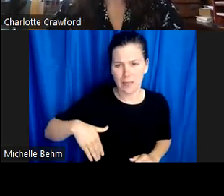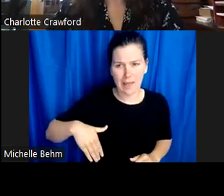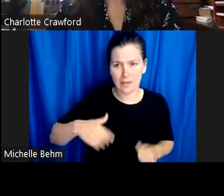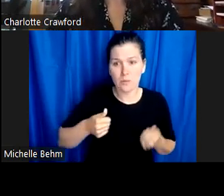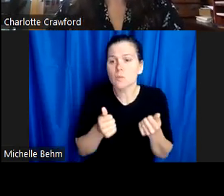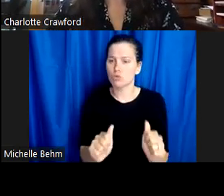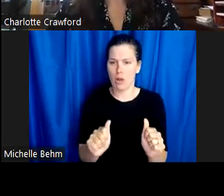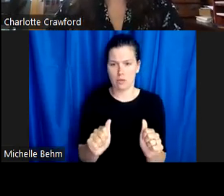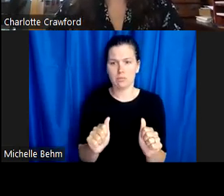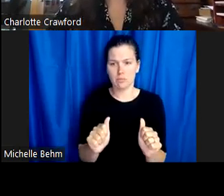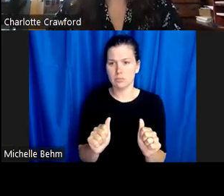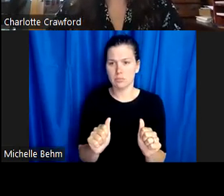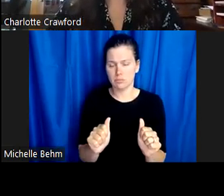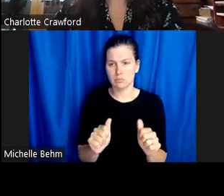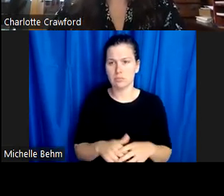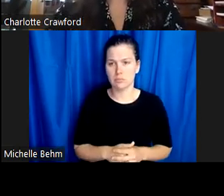try.